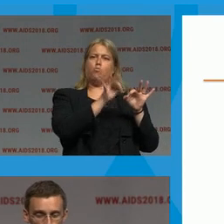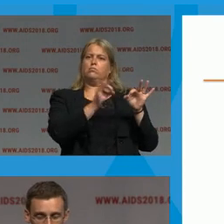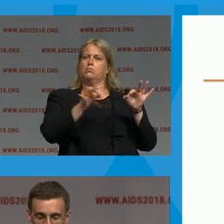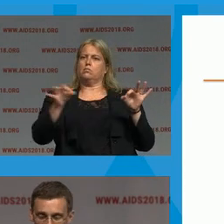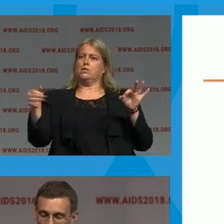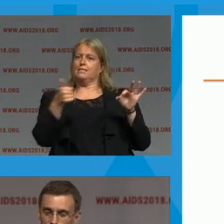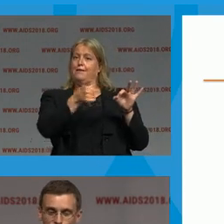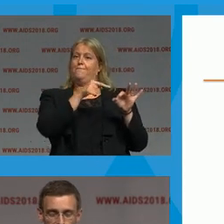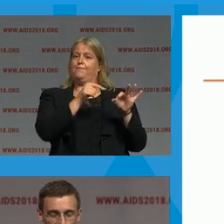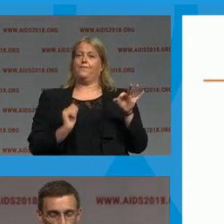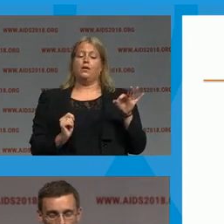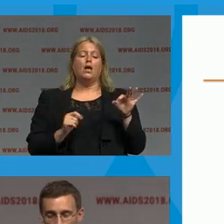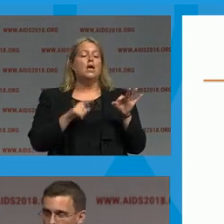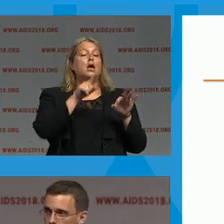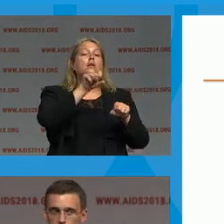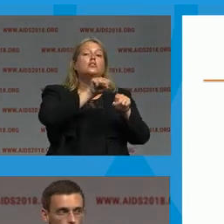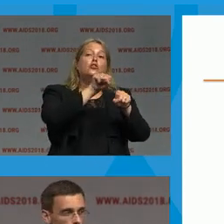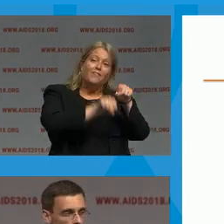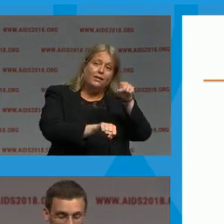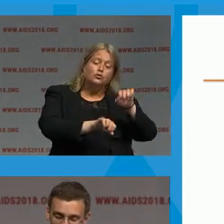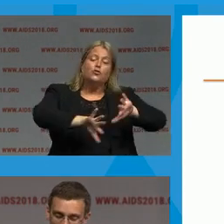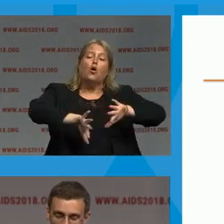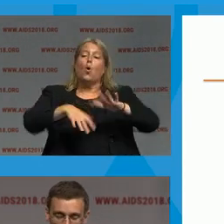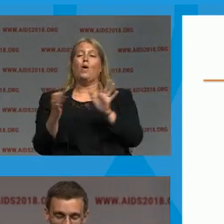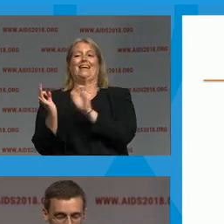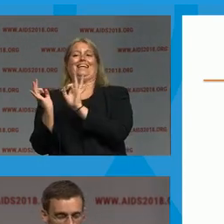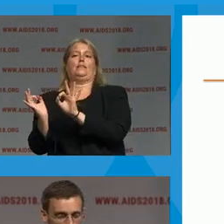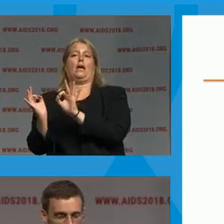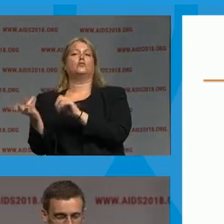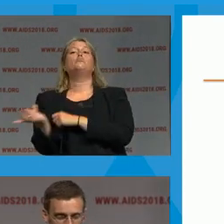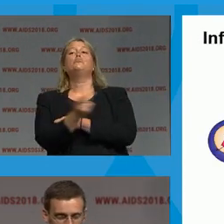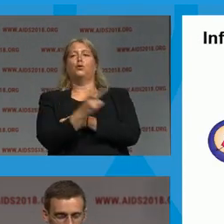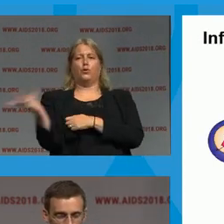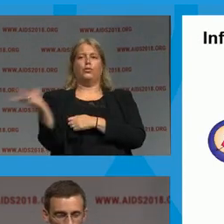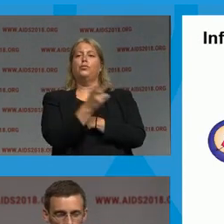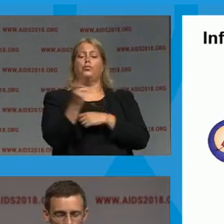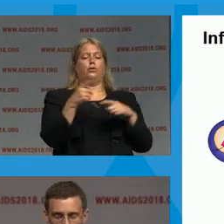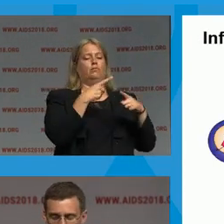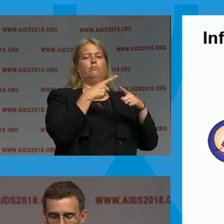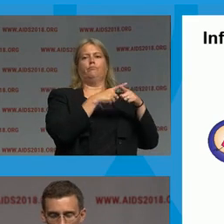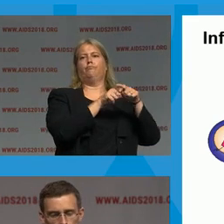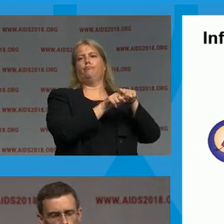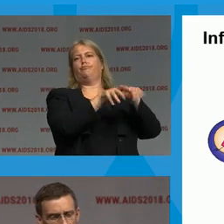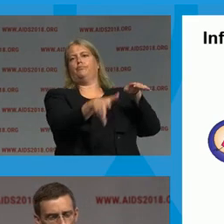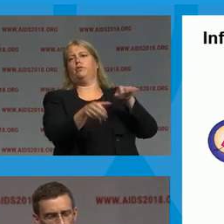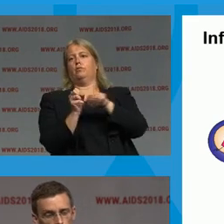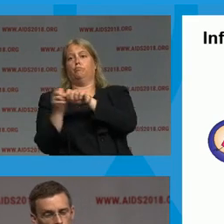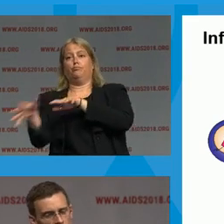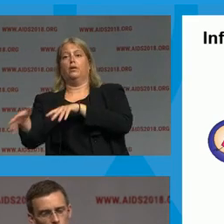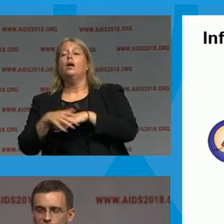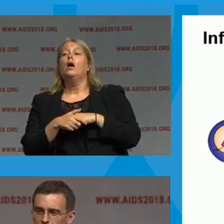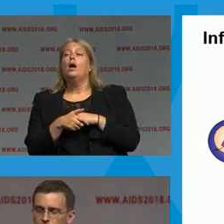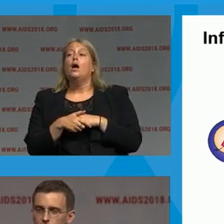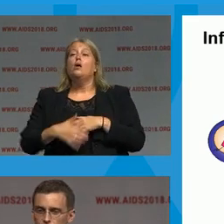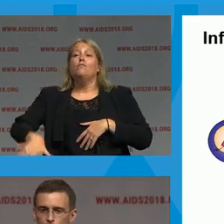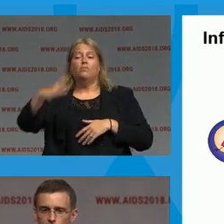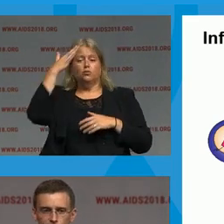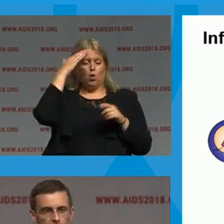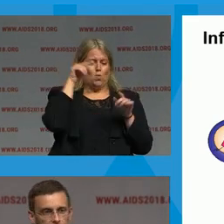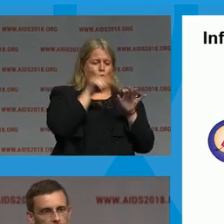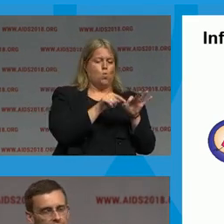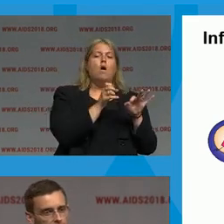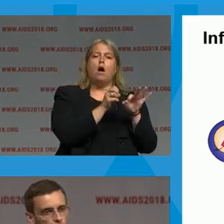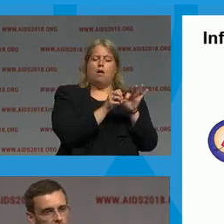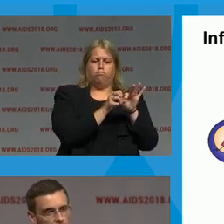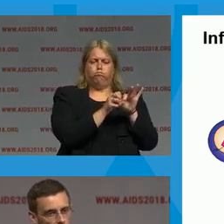that's true whether they have defective proviruses or intact proviruses. So we know now that these infected cells